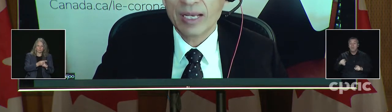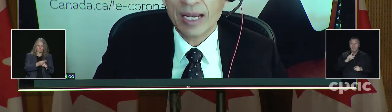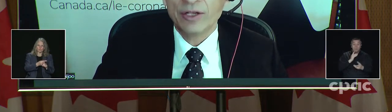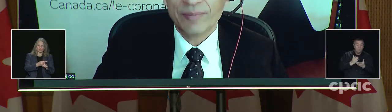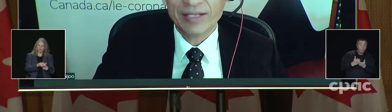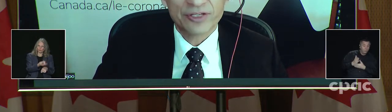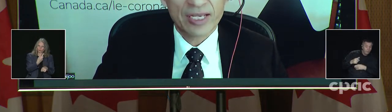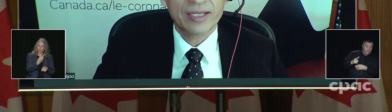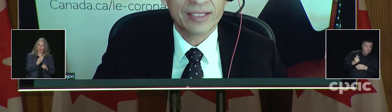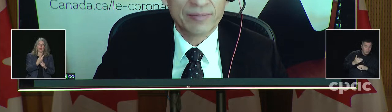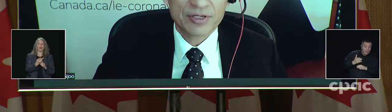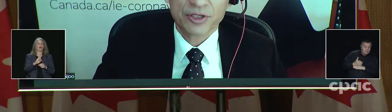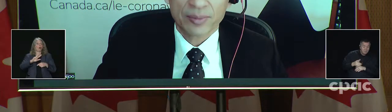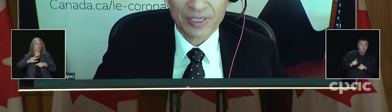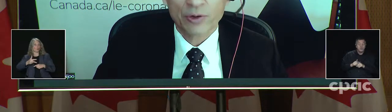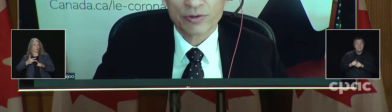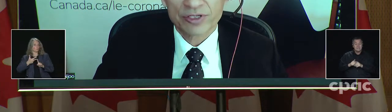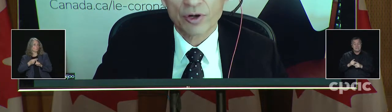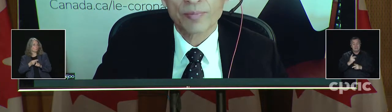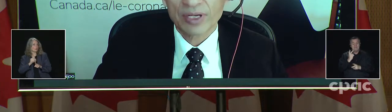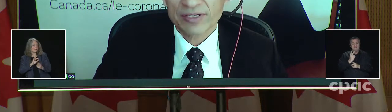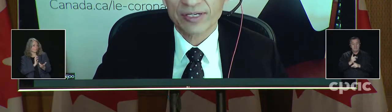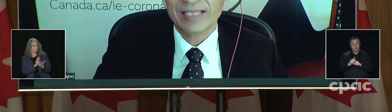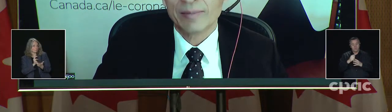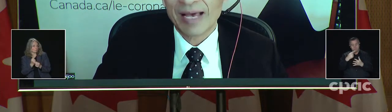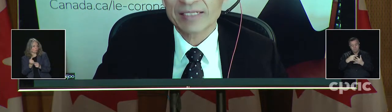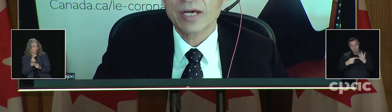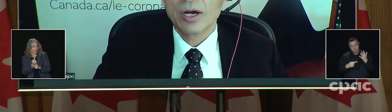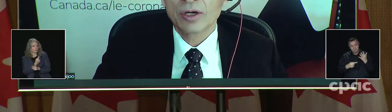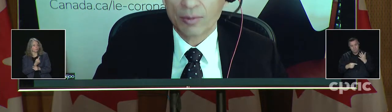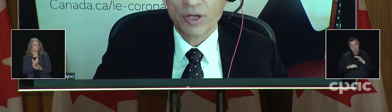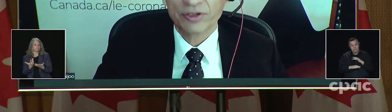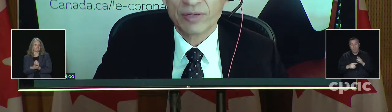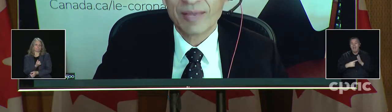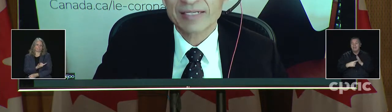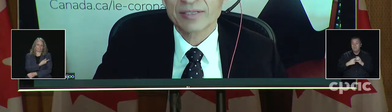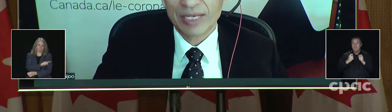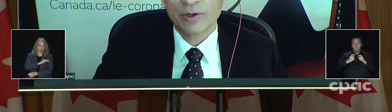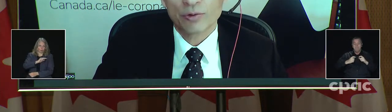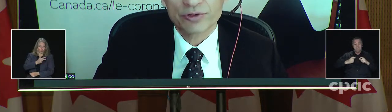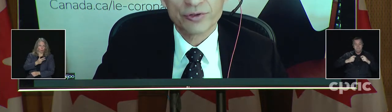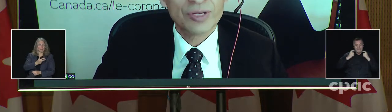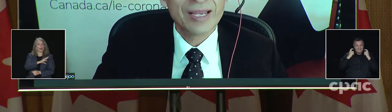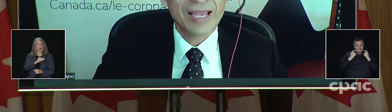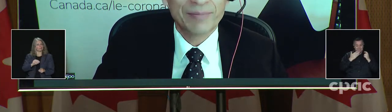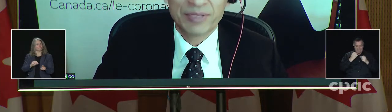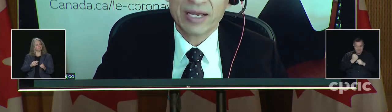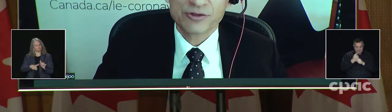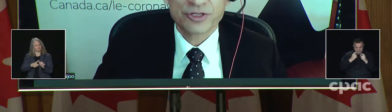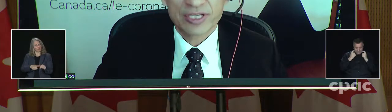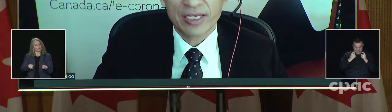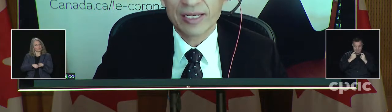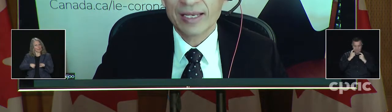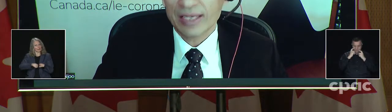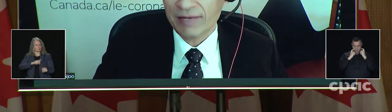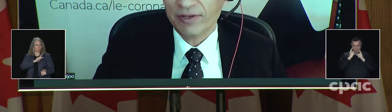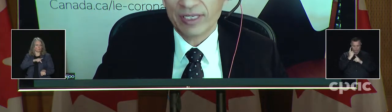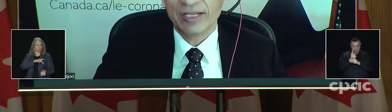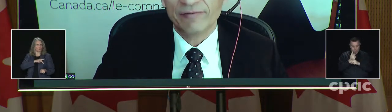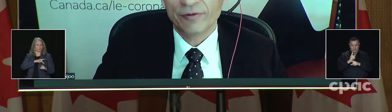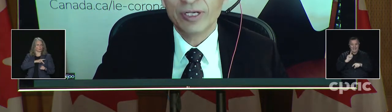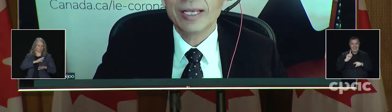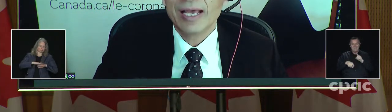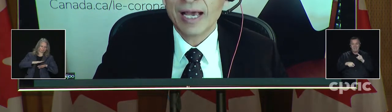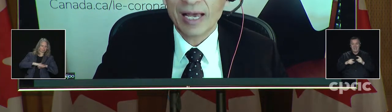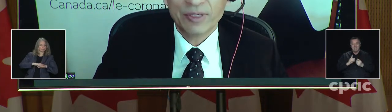admissibles et le maintien des mesures de précaution personnelles de base, comme porter un masque bien conçu et bien ajusté, éviter